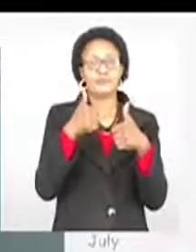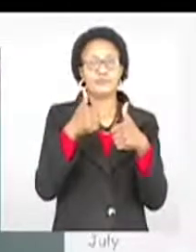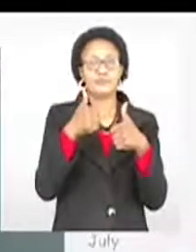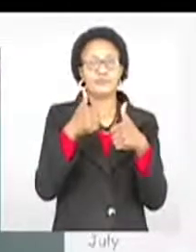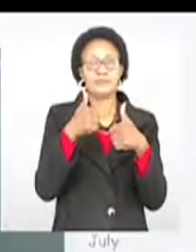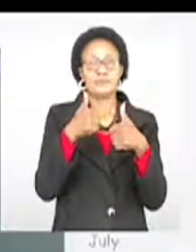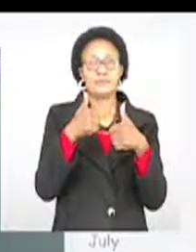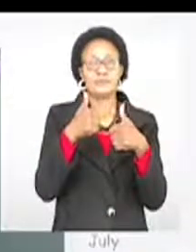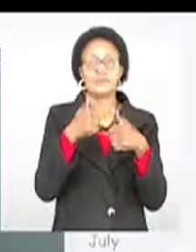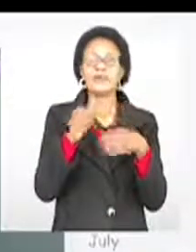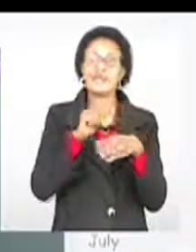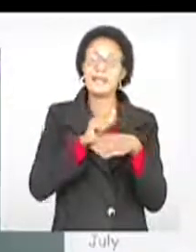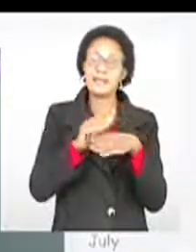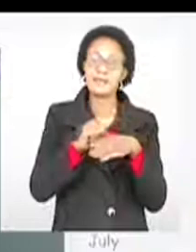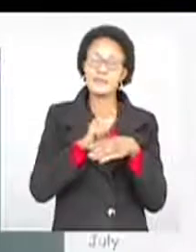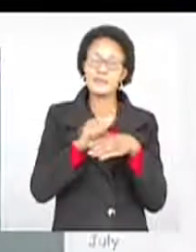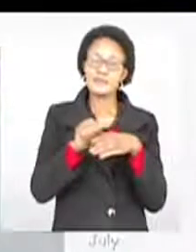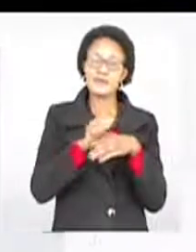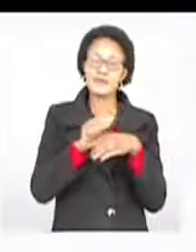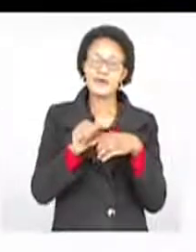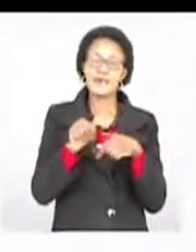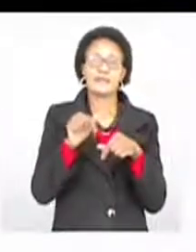the exercise we need to do today.